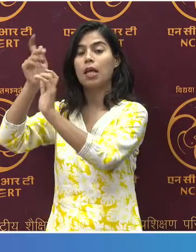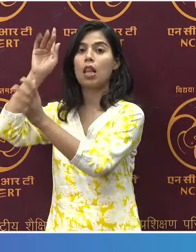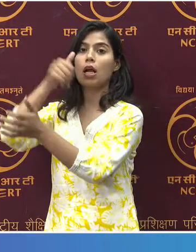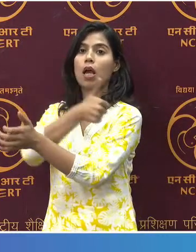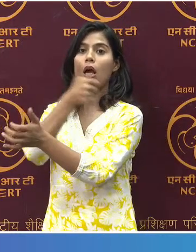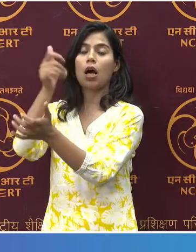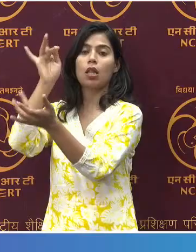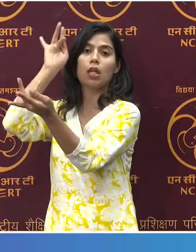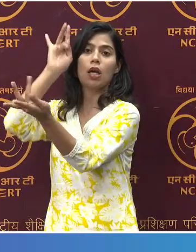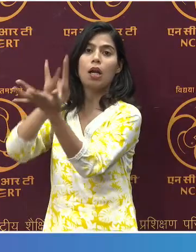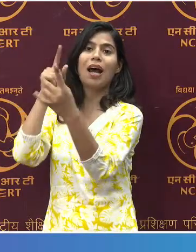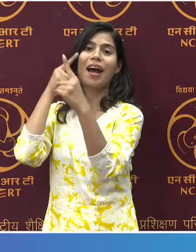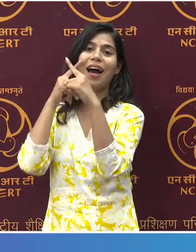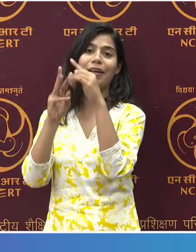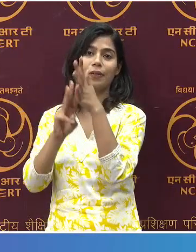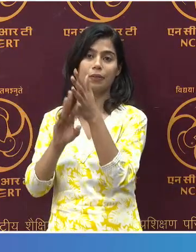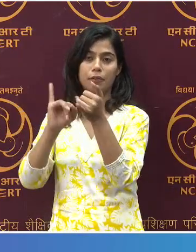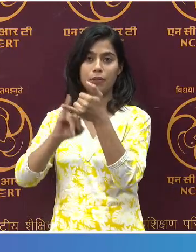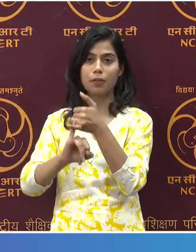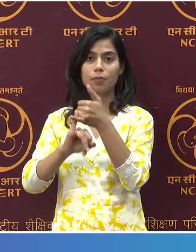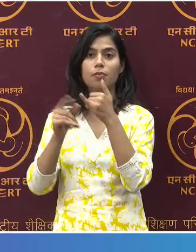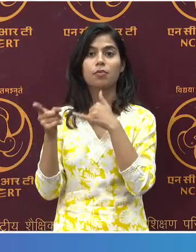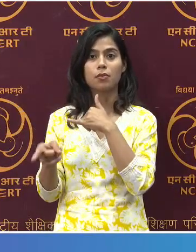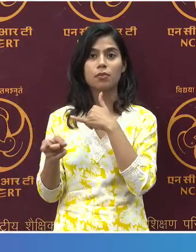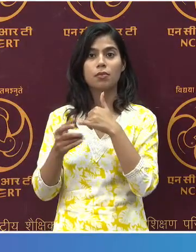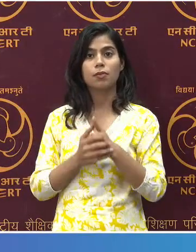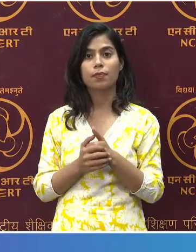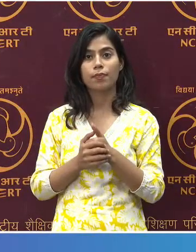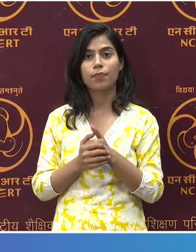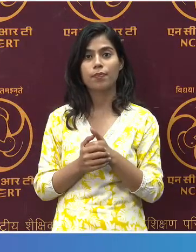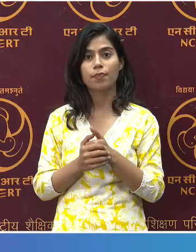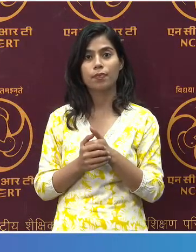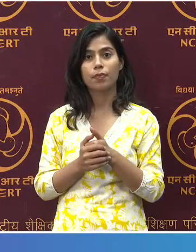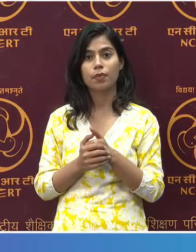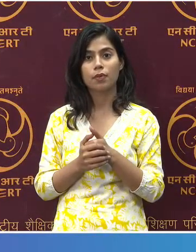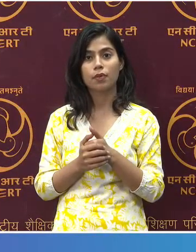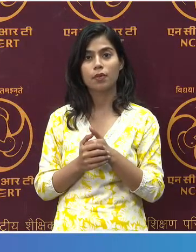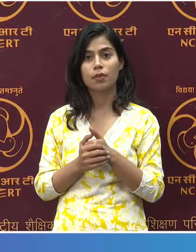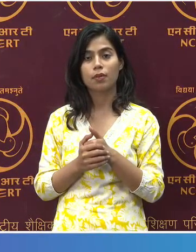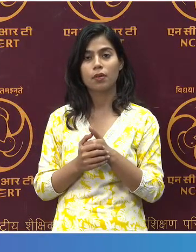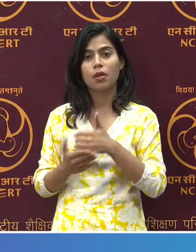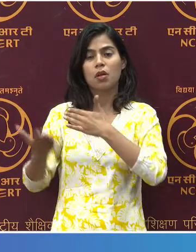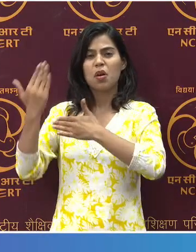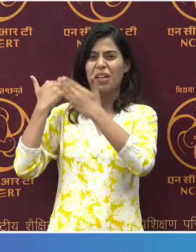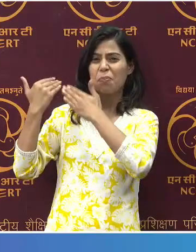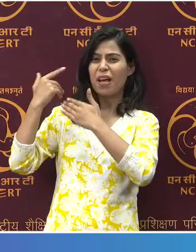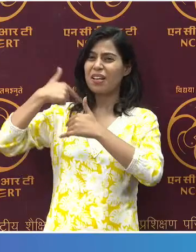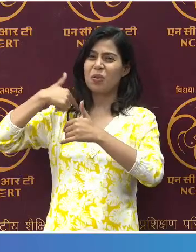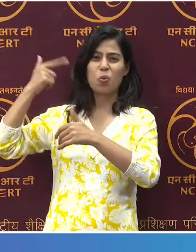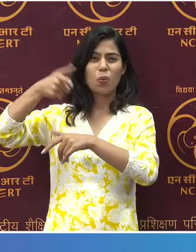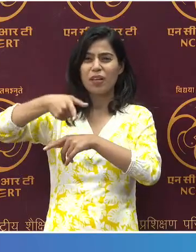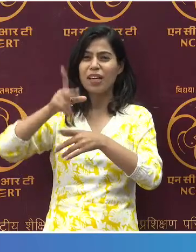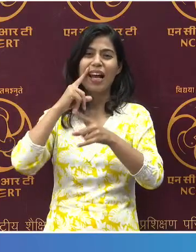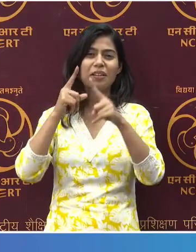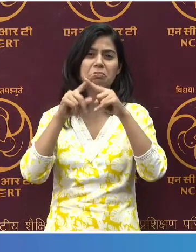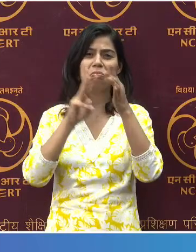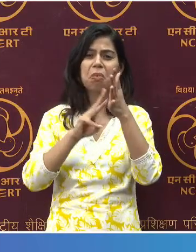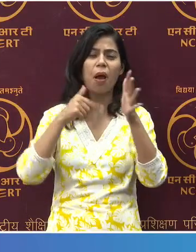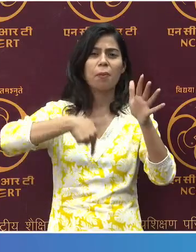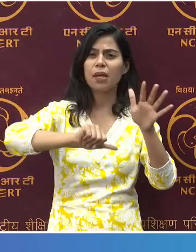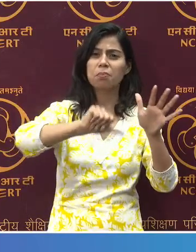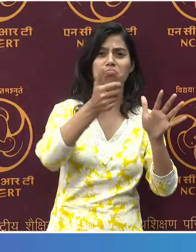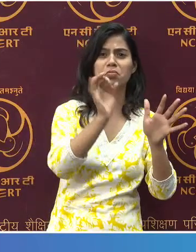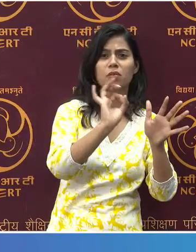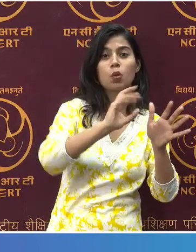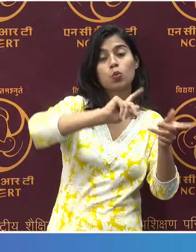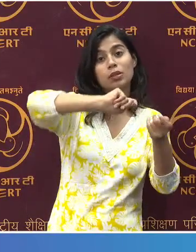any kind of a team of game, like the cricket team. If the one player is not going to be perform well, then that player being replaced by another